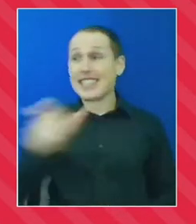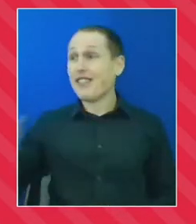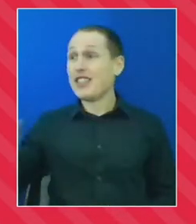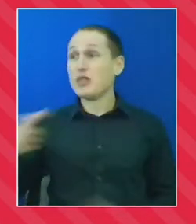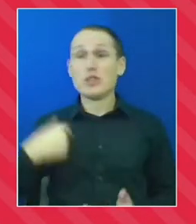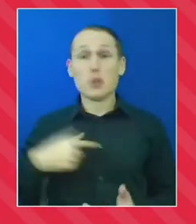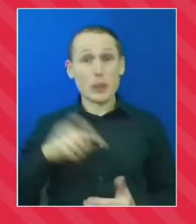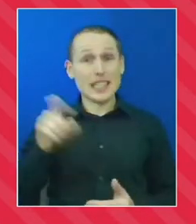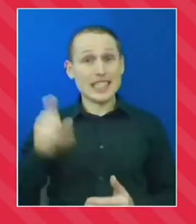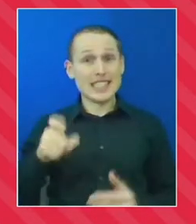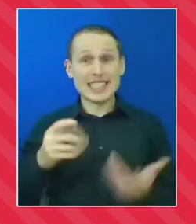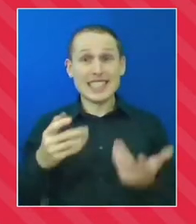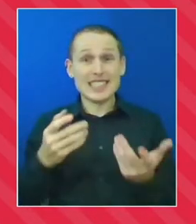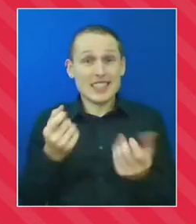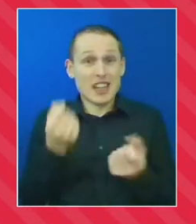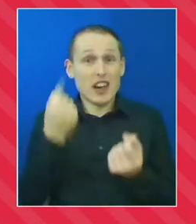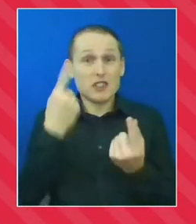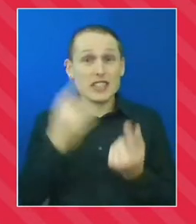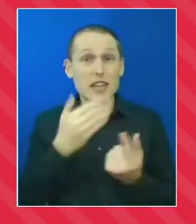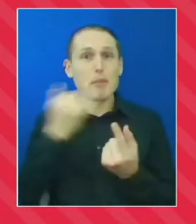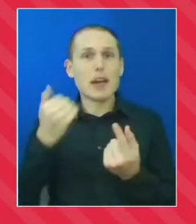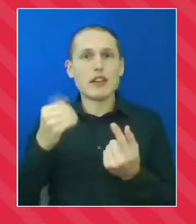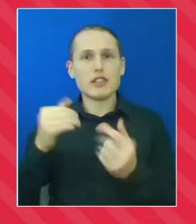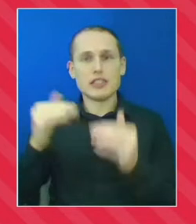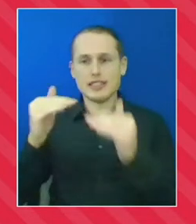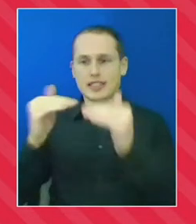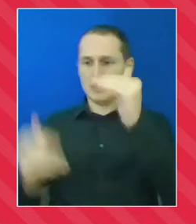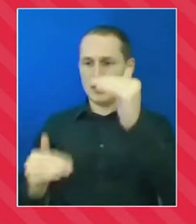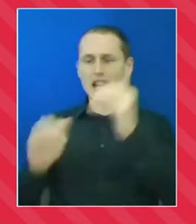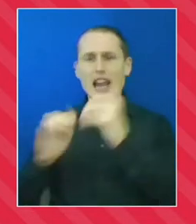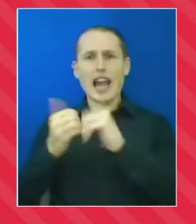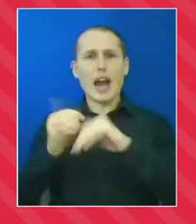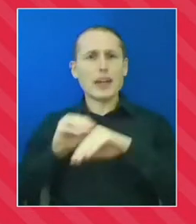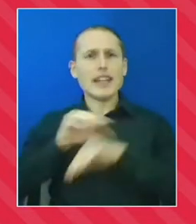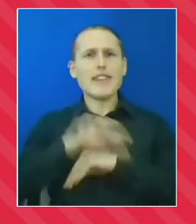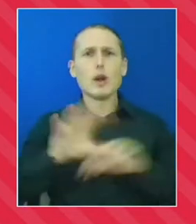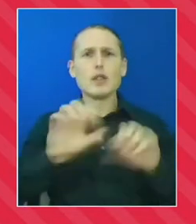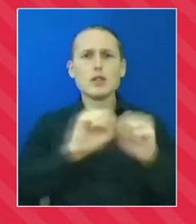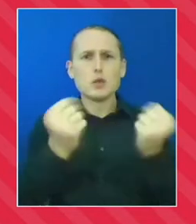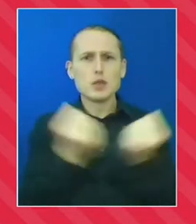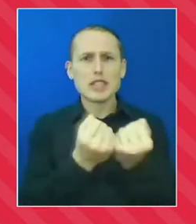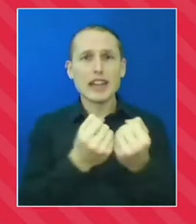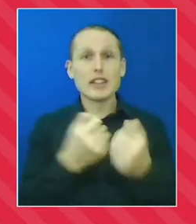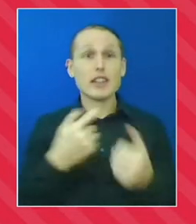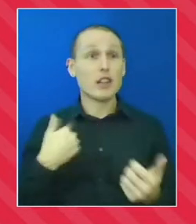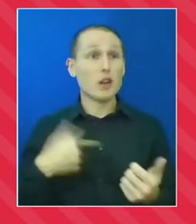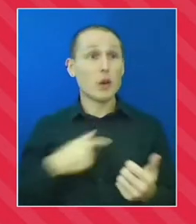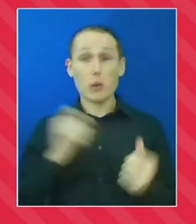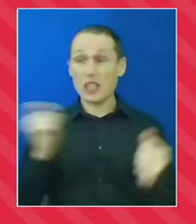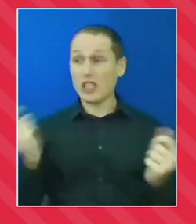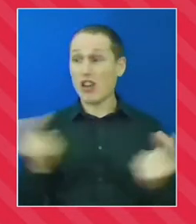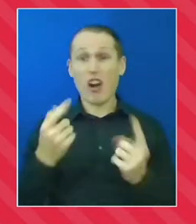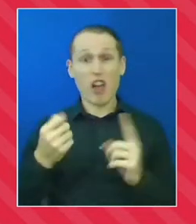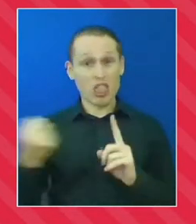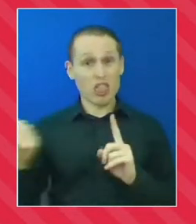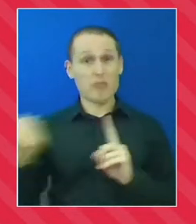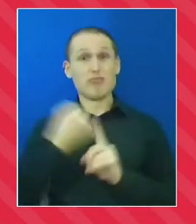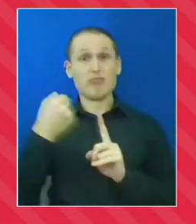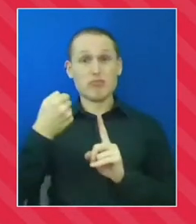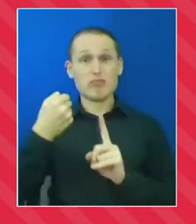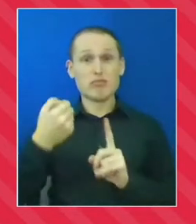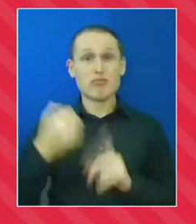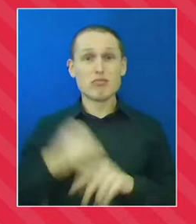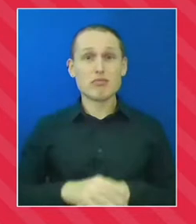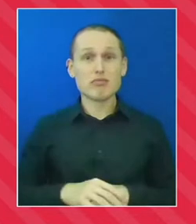how inequities impact society. We all lose. And I think many times we think